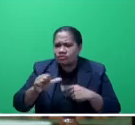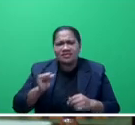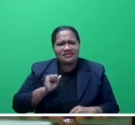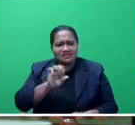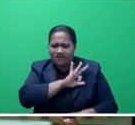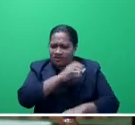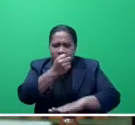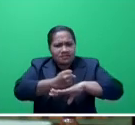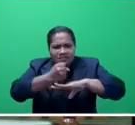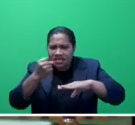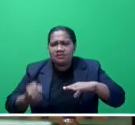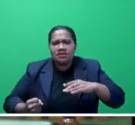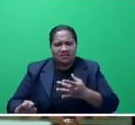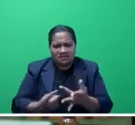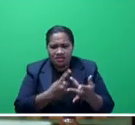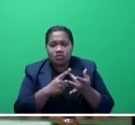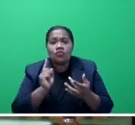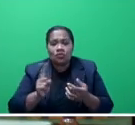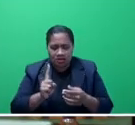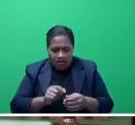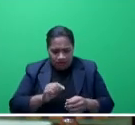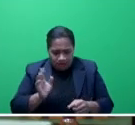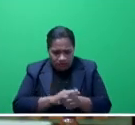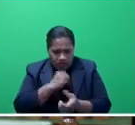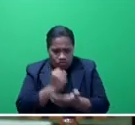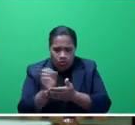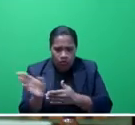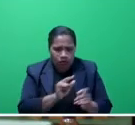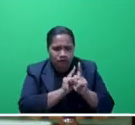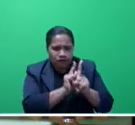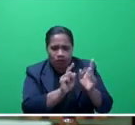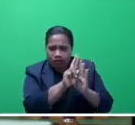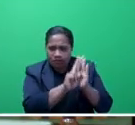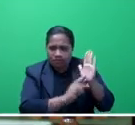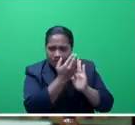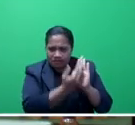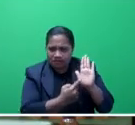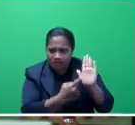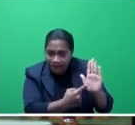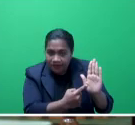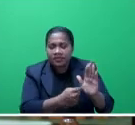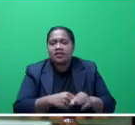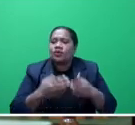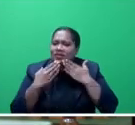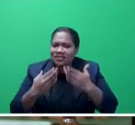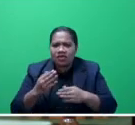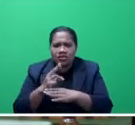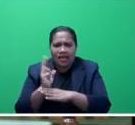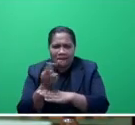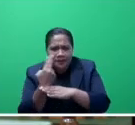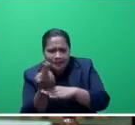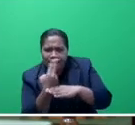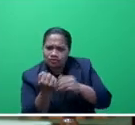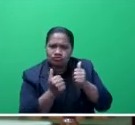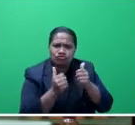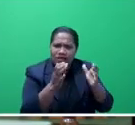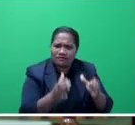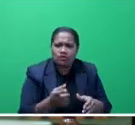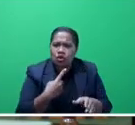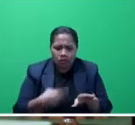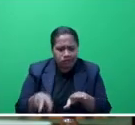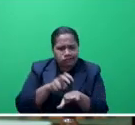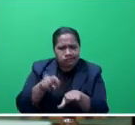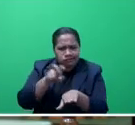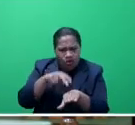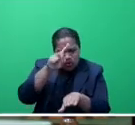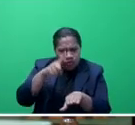for enforcing our health protection measures. We thank the ambulance and government vehicle drivers who are transporting ill patients to